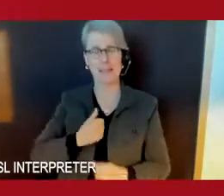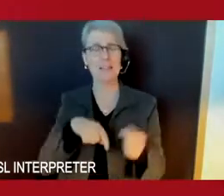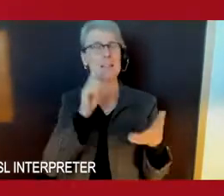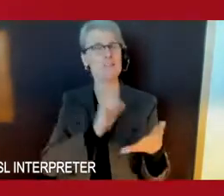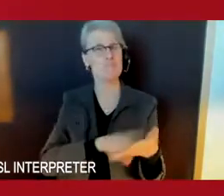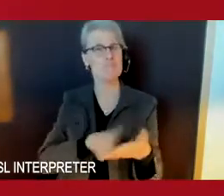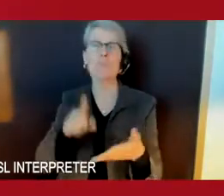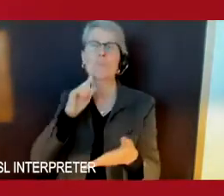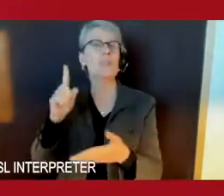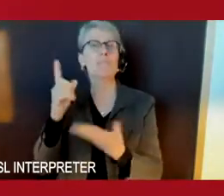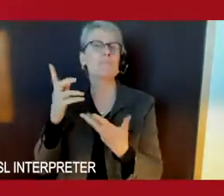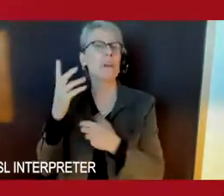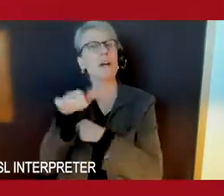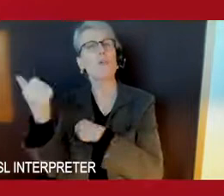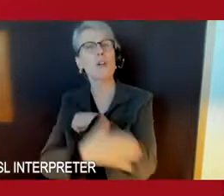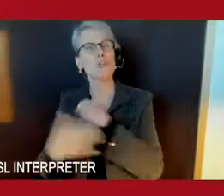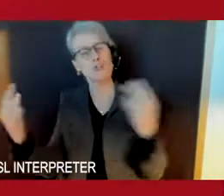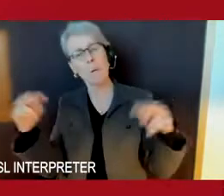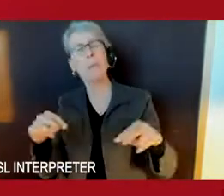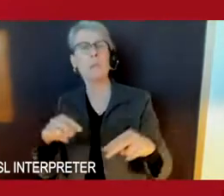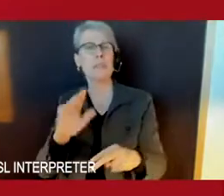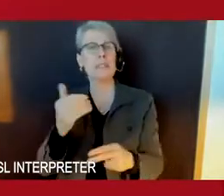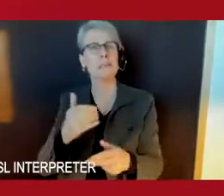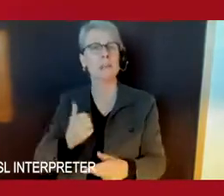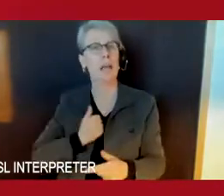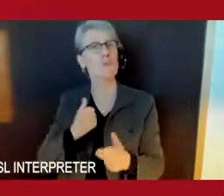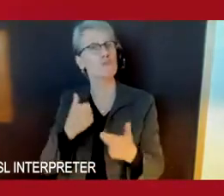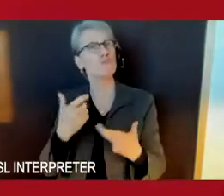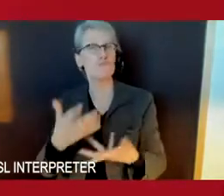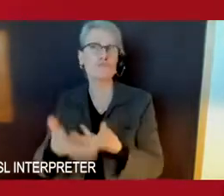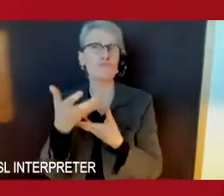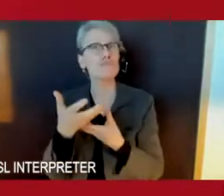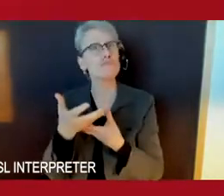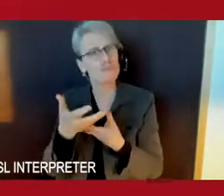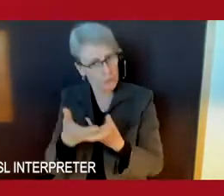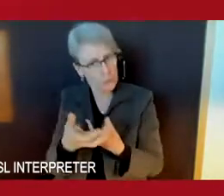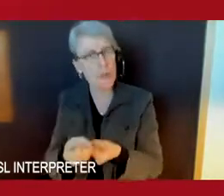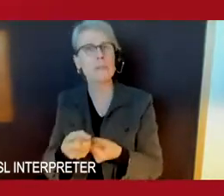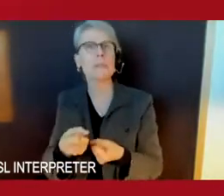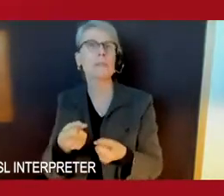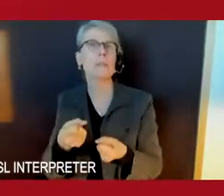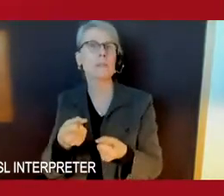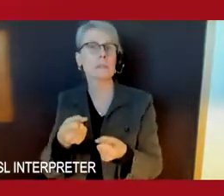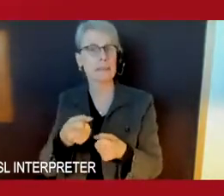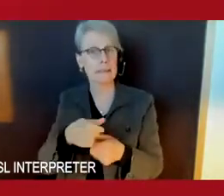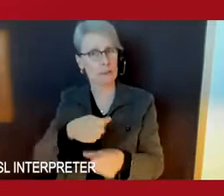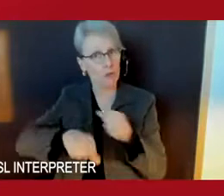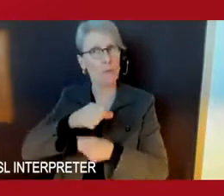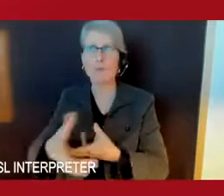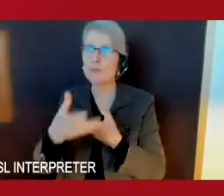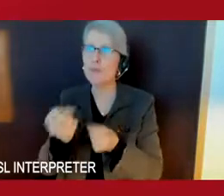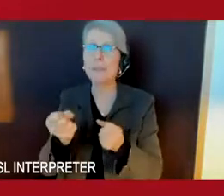that Canada, which was considered in the global trust barometer at the very top of trust